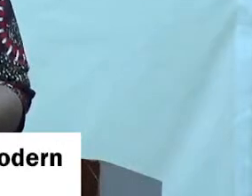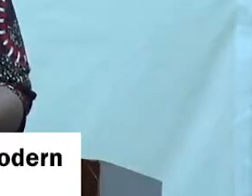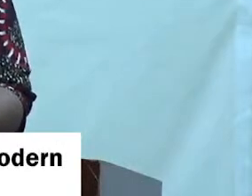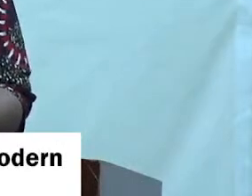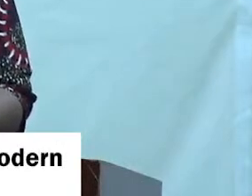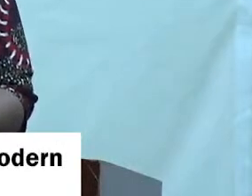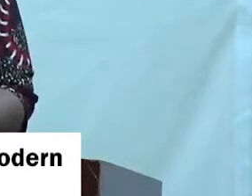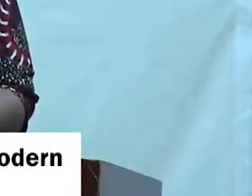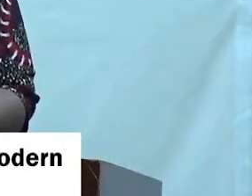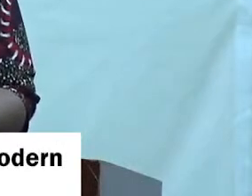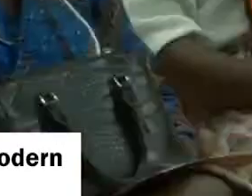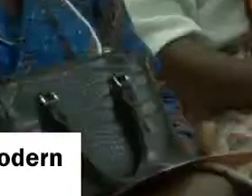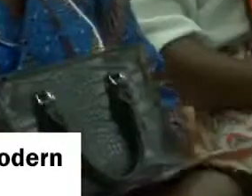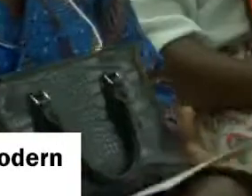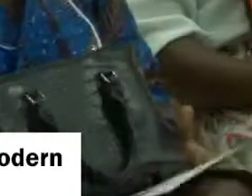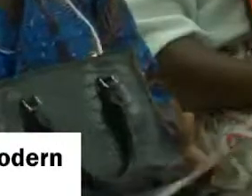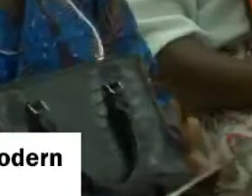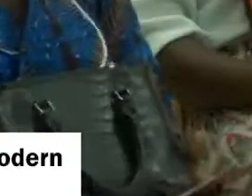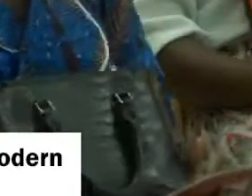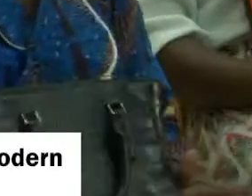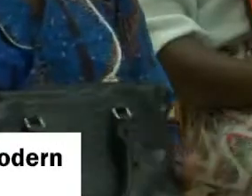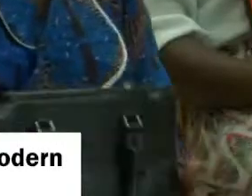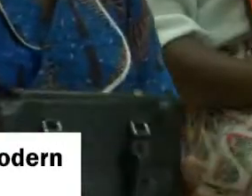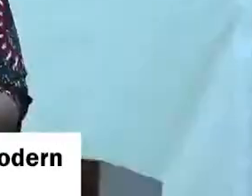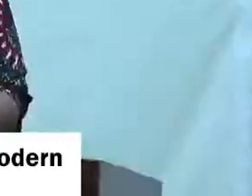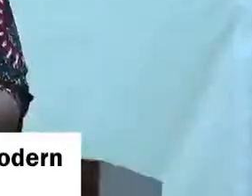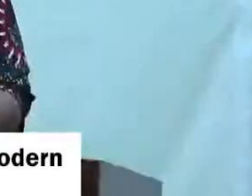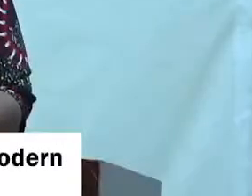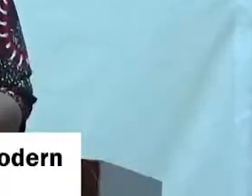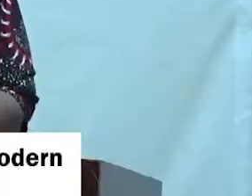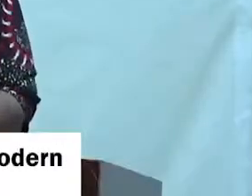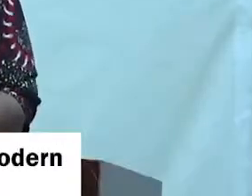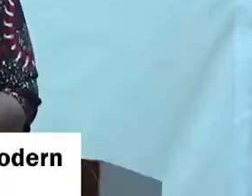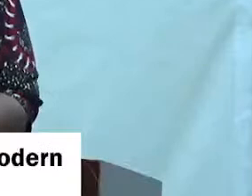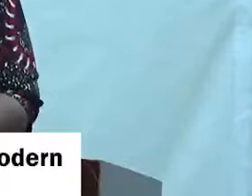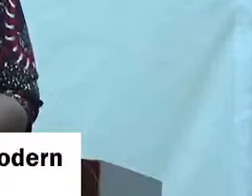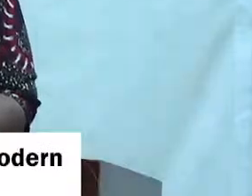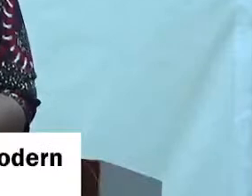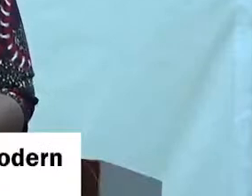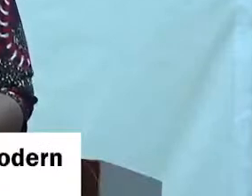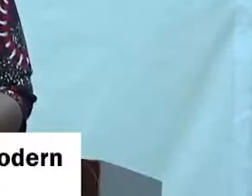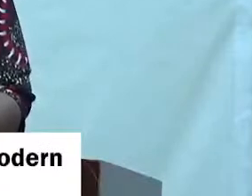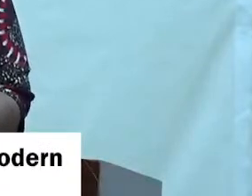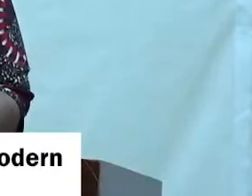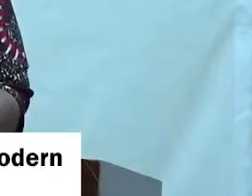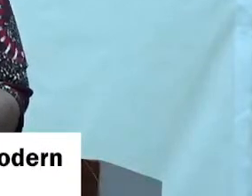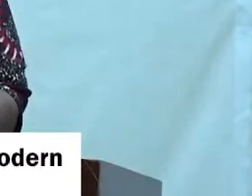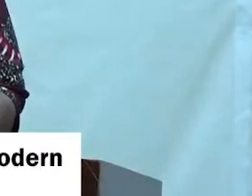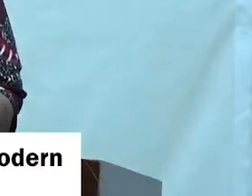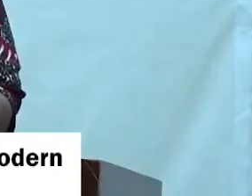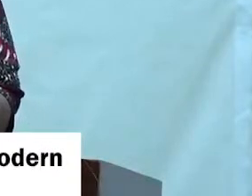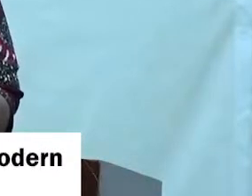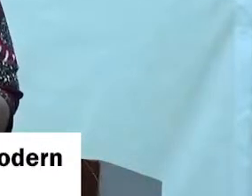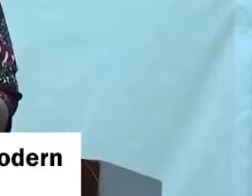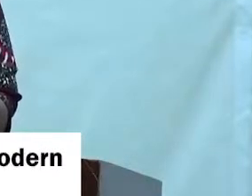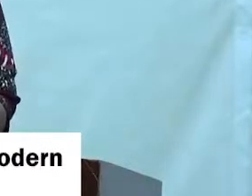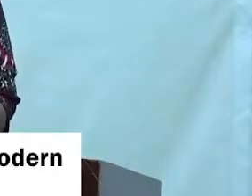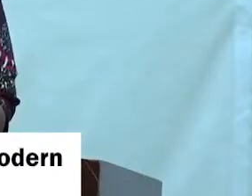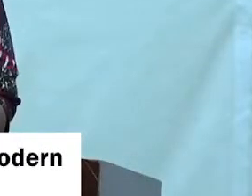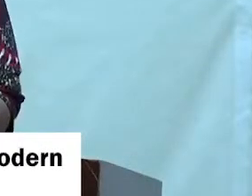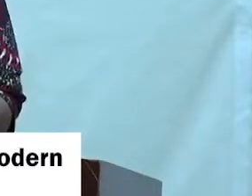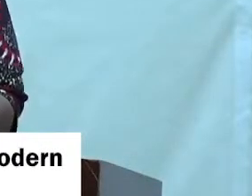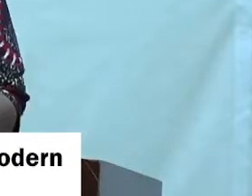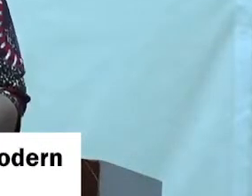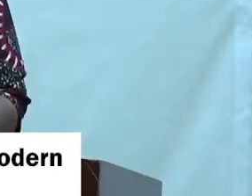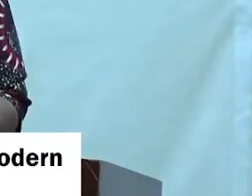he spoke on democracy and development all the way to our 20th anniversary, where we saw Professor Jima